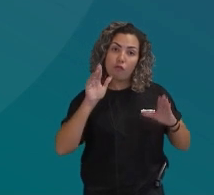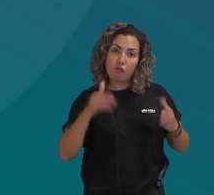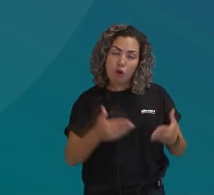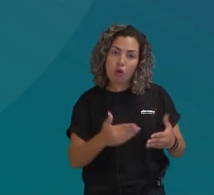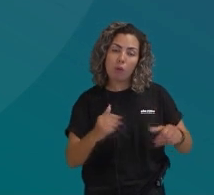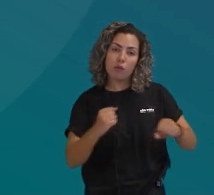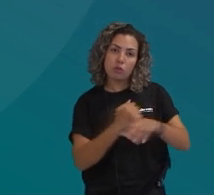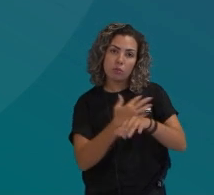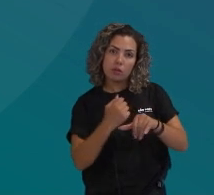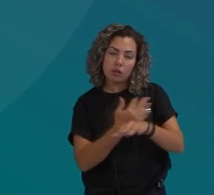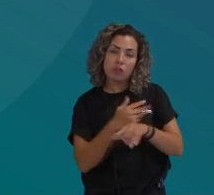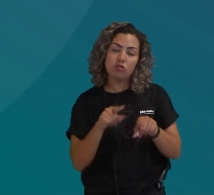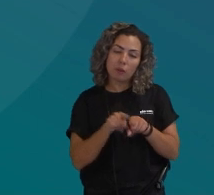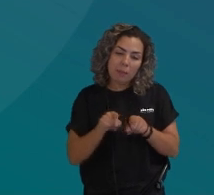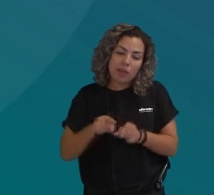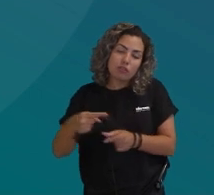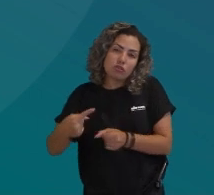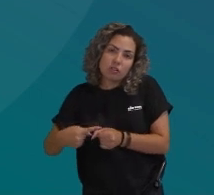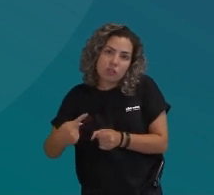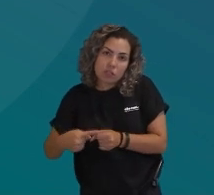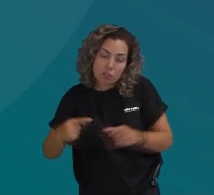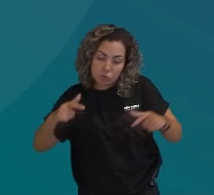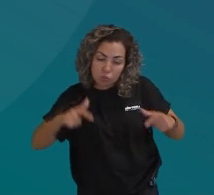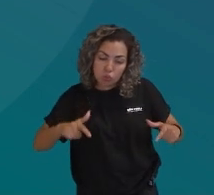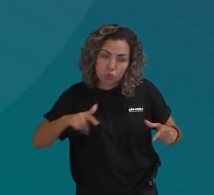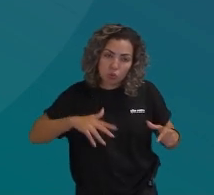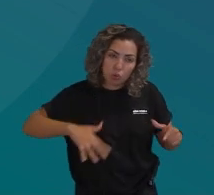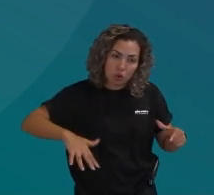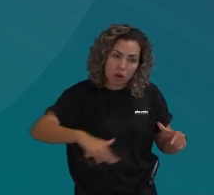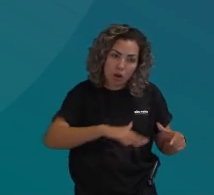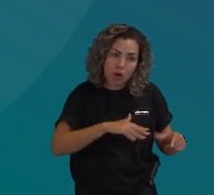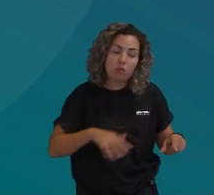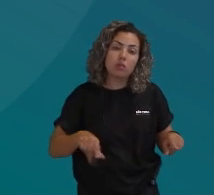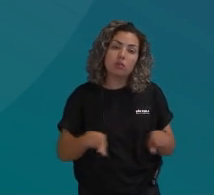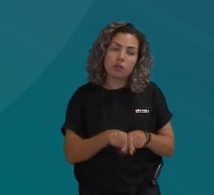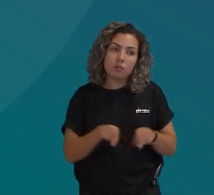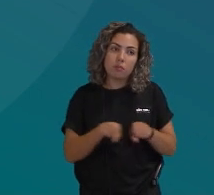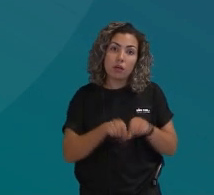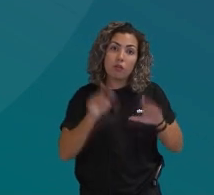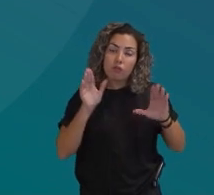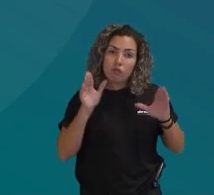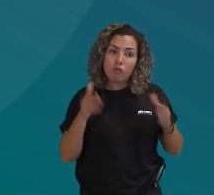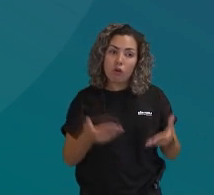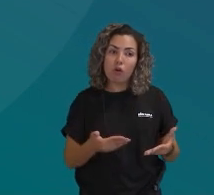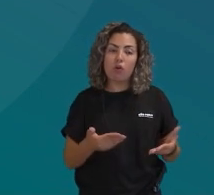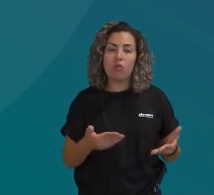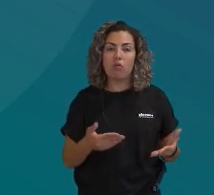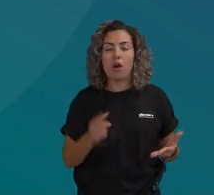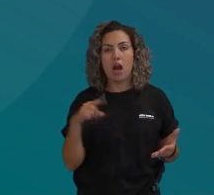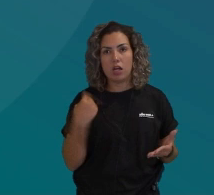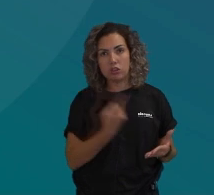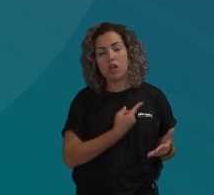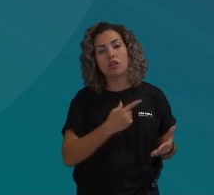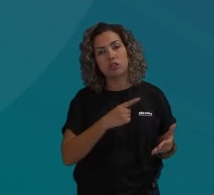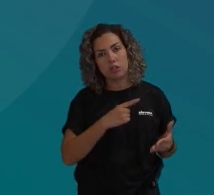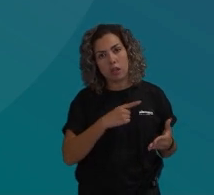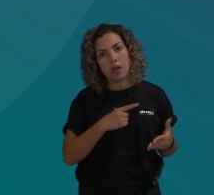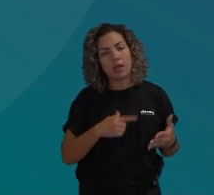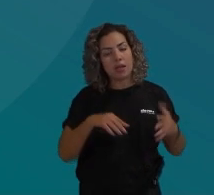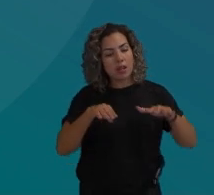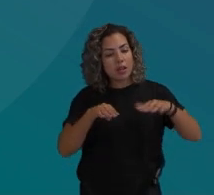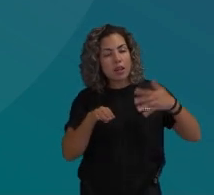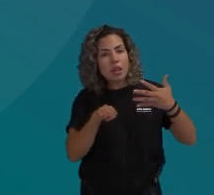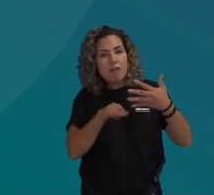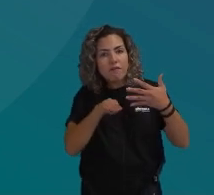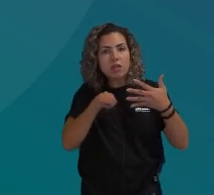level, precinct level, and earth level. And we have dedicated teams integrating all of our planning processes together with our environmental